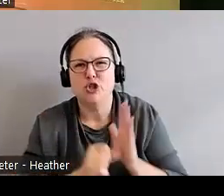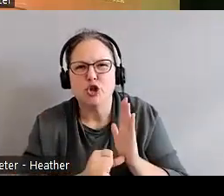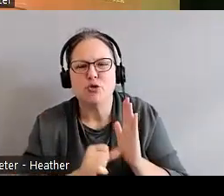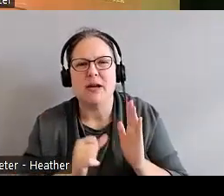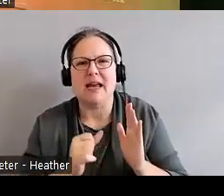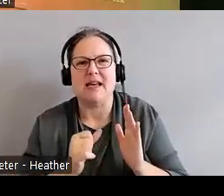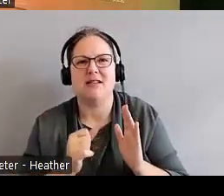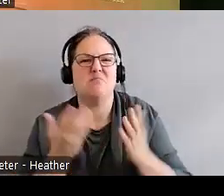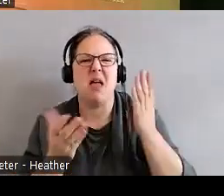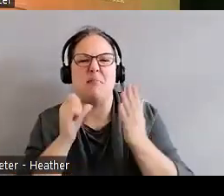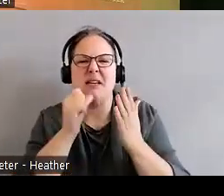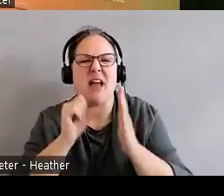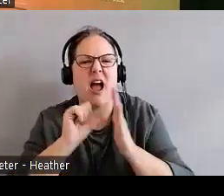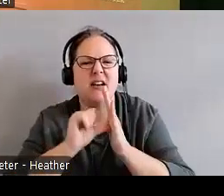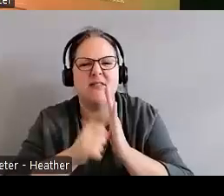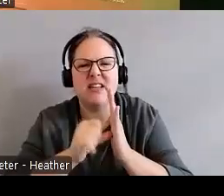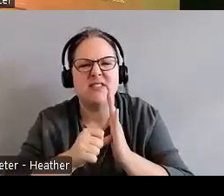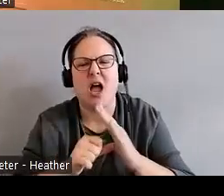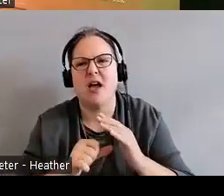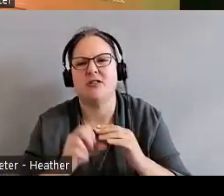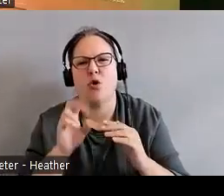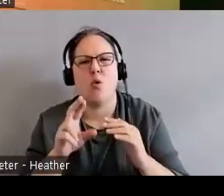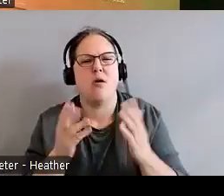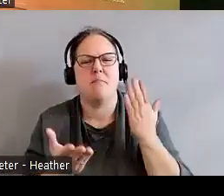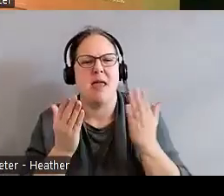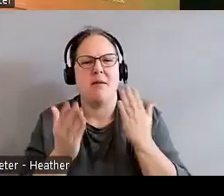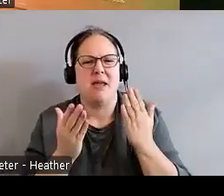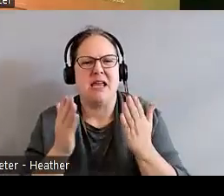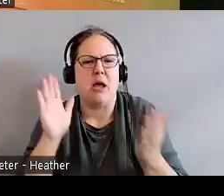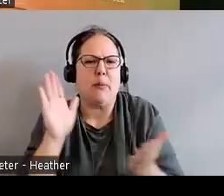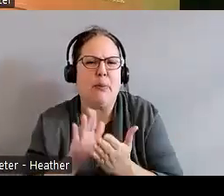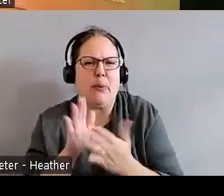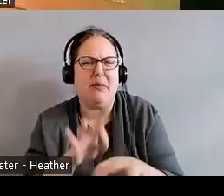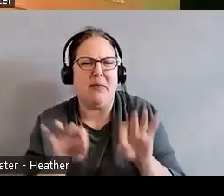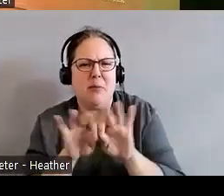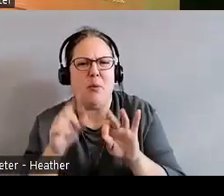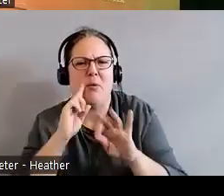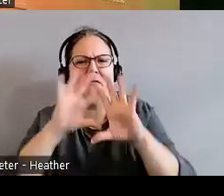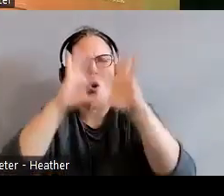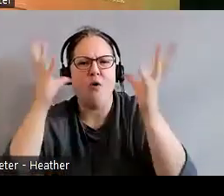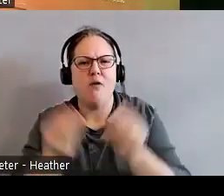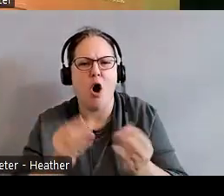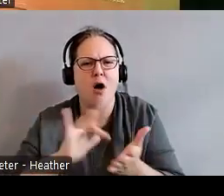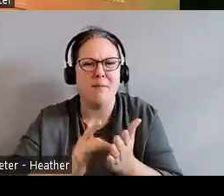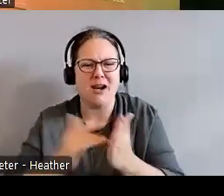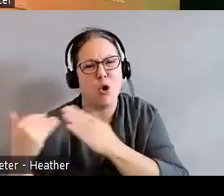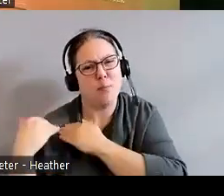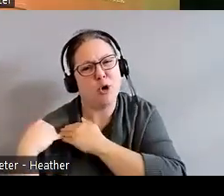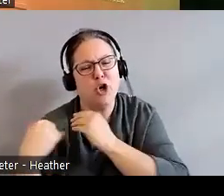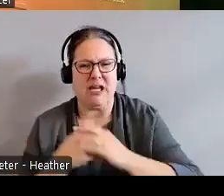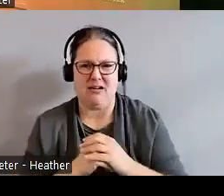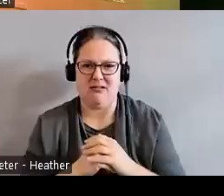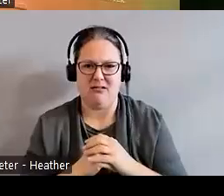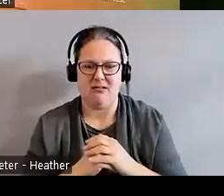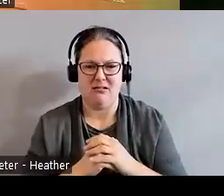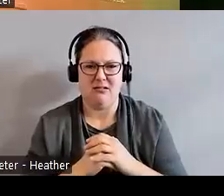underemphasized or diminishes the importance of overall medical burden. because, you know, these